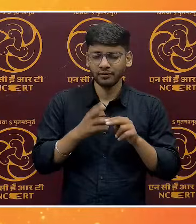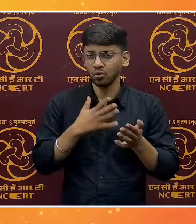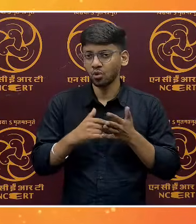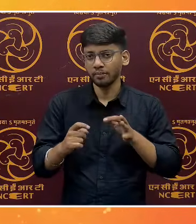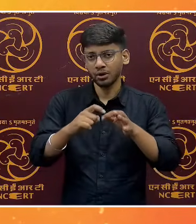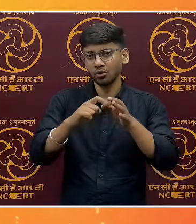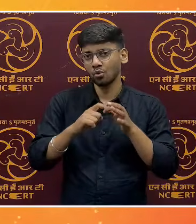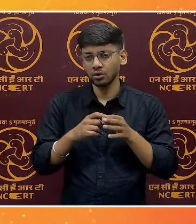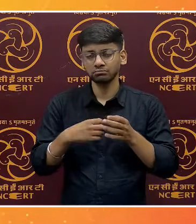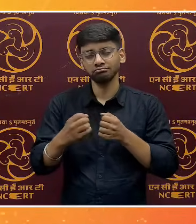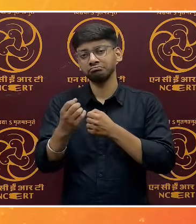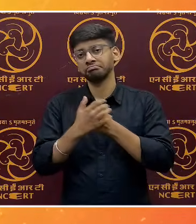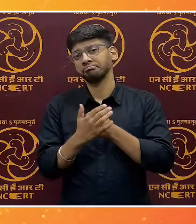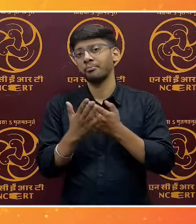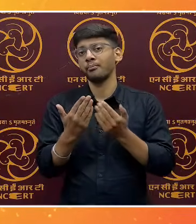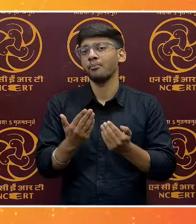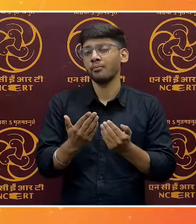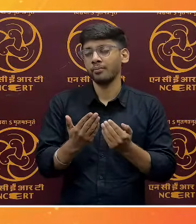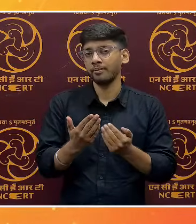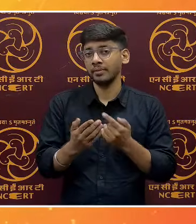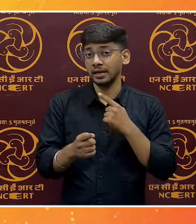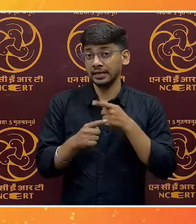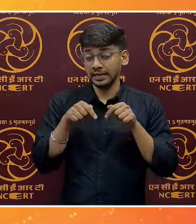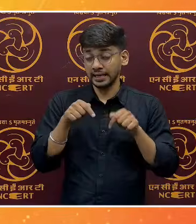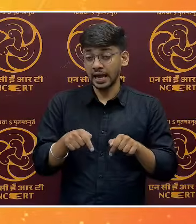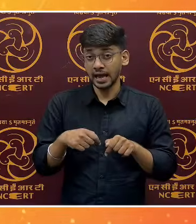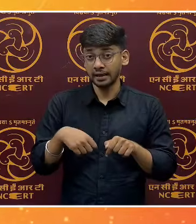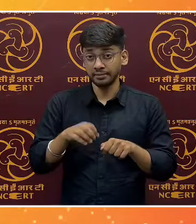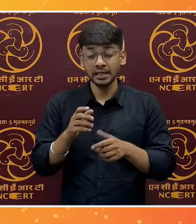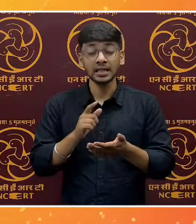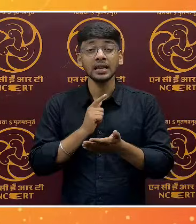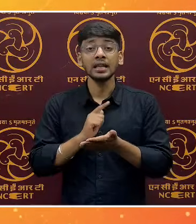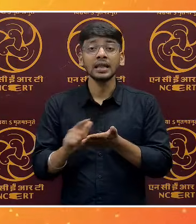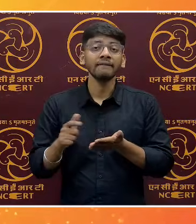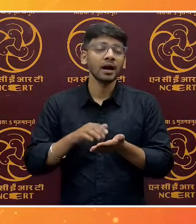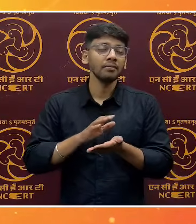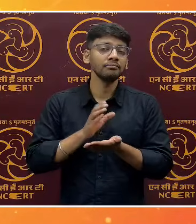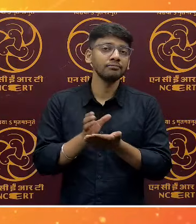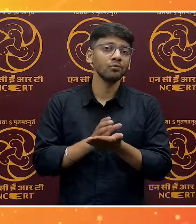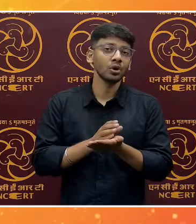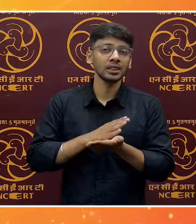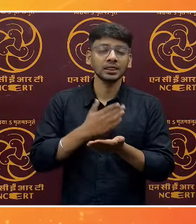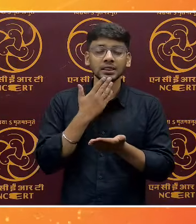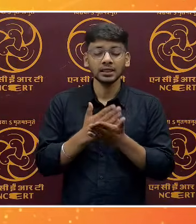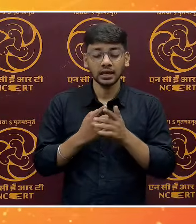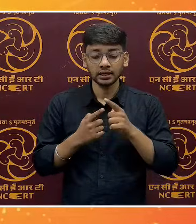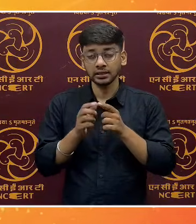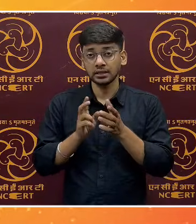there are any at all. And now I'll take a leave of you. I'm Tanvi Khurana, and